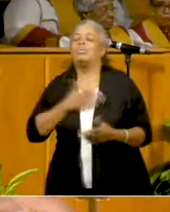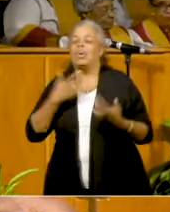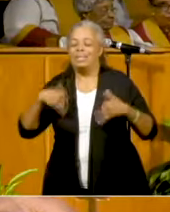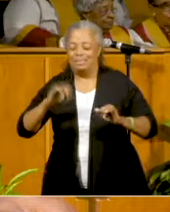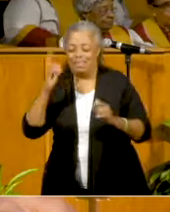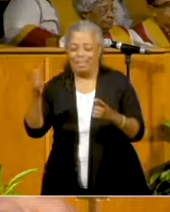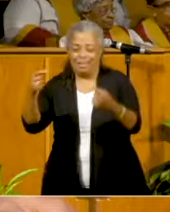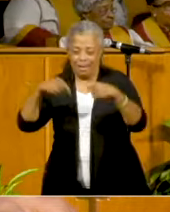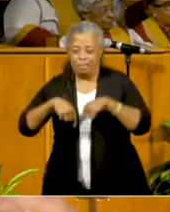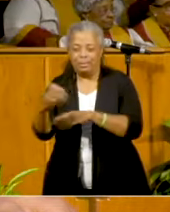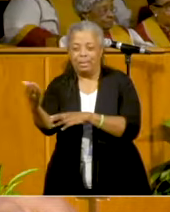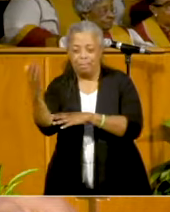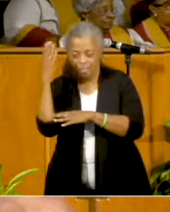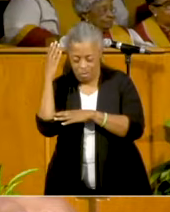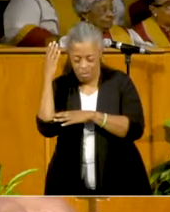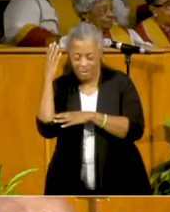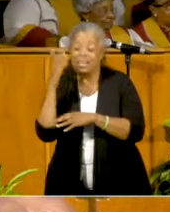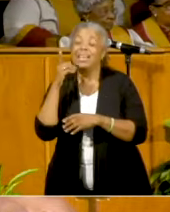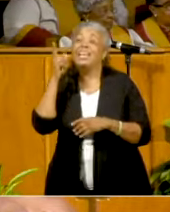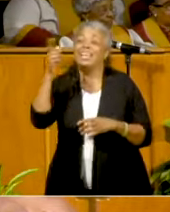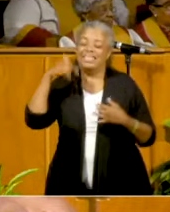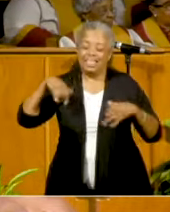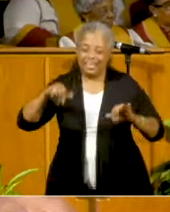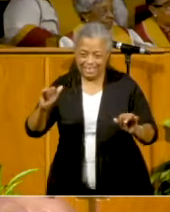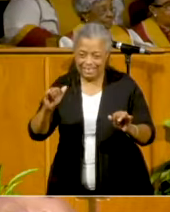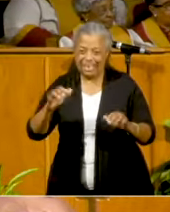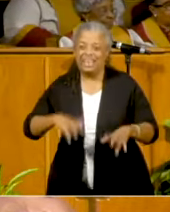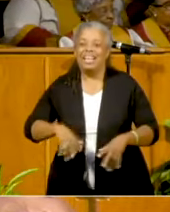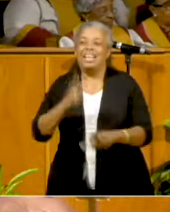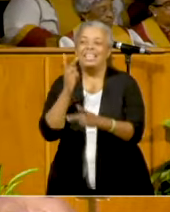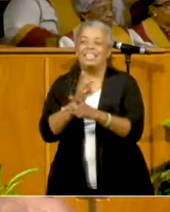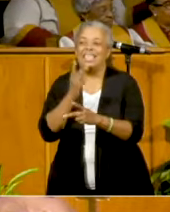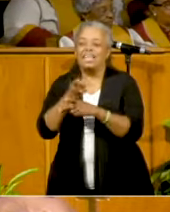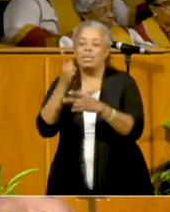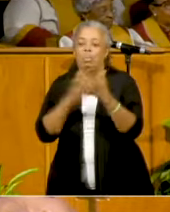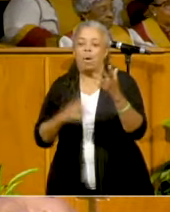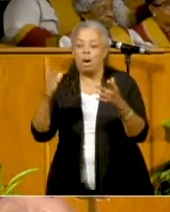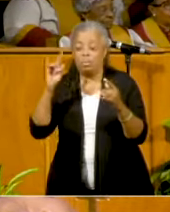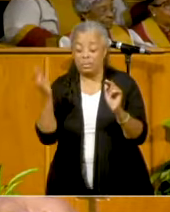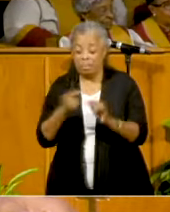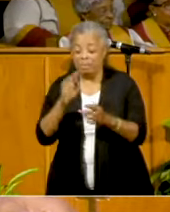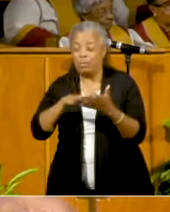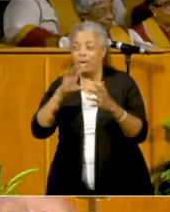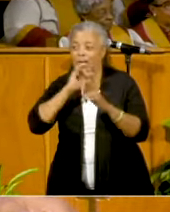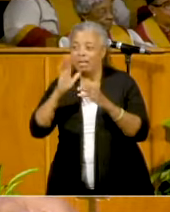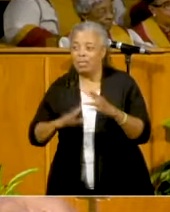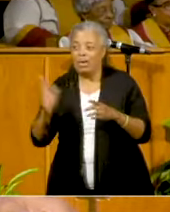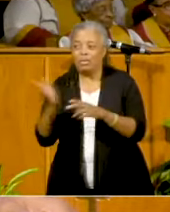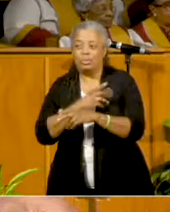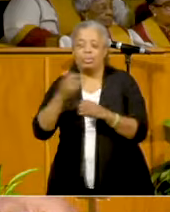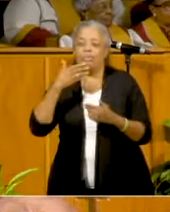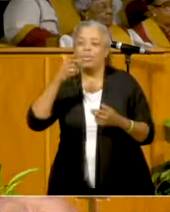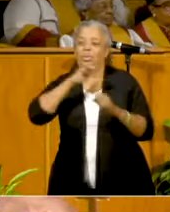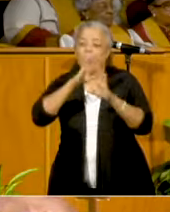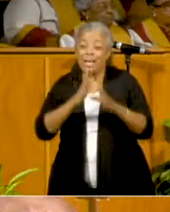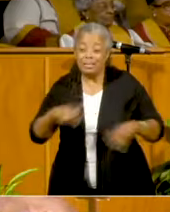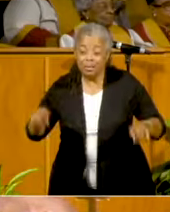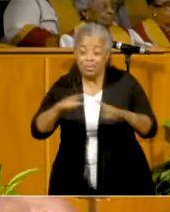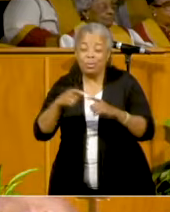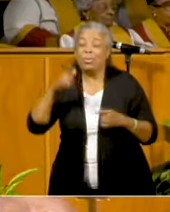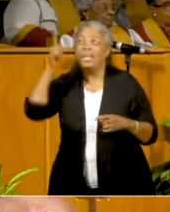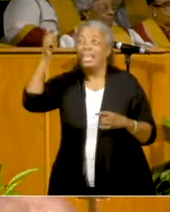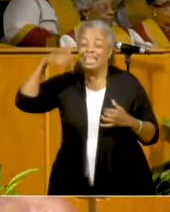still comes in the morning. He still takes what was meant for evil and uses it to bless you.